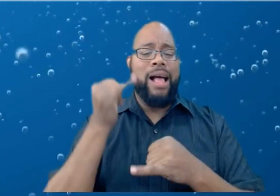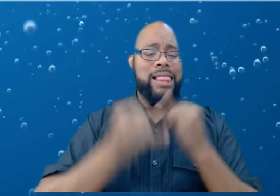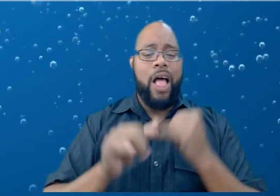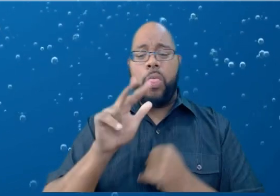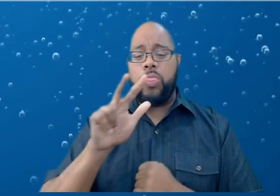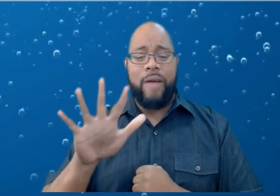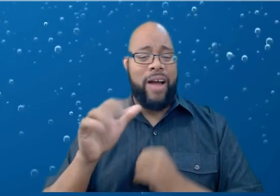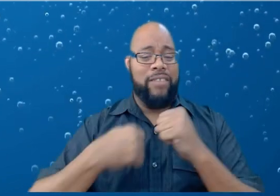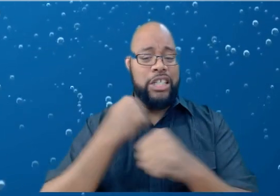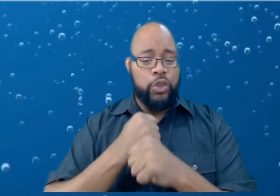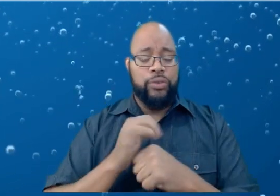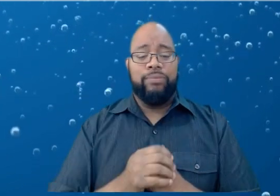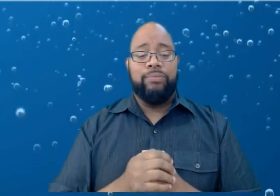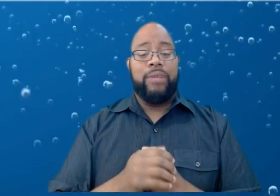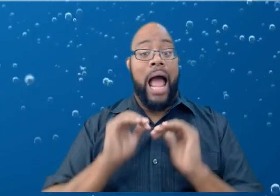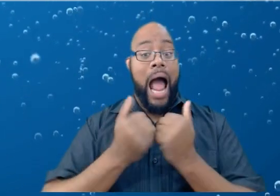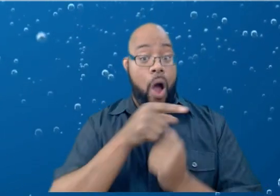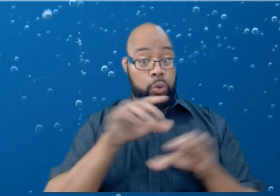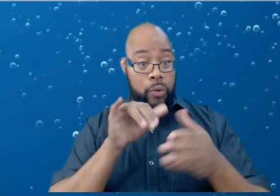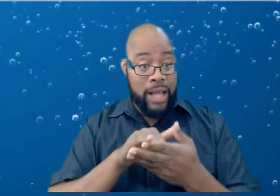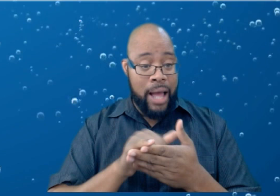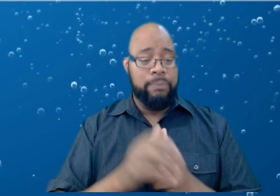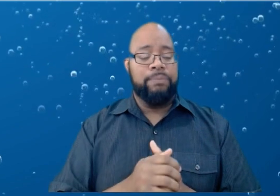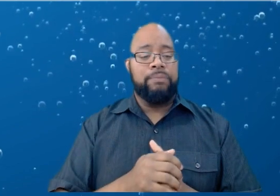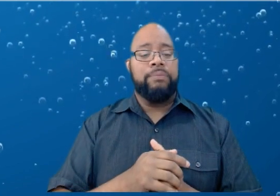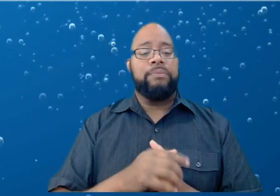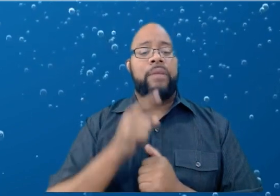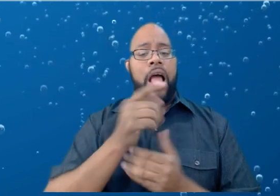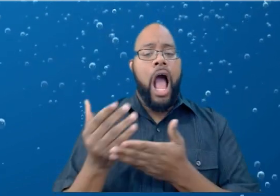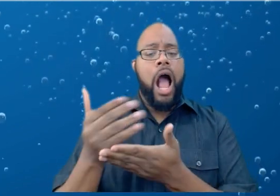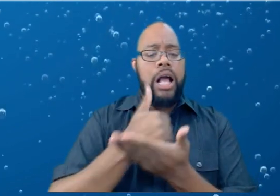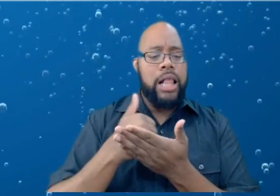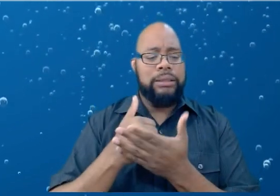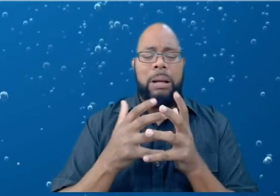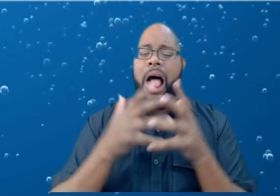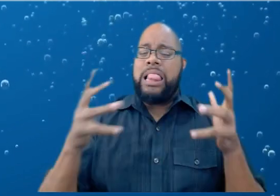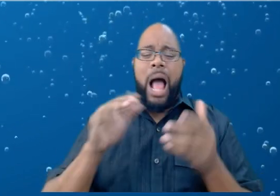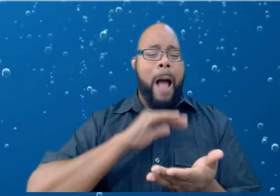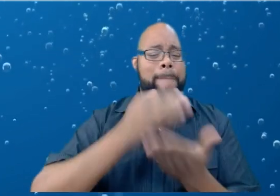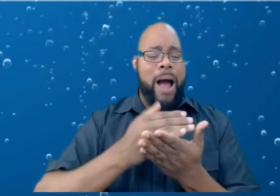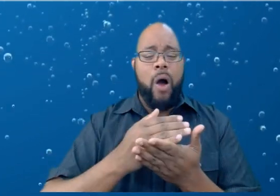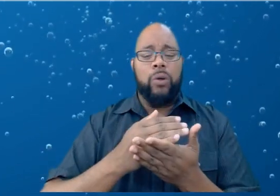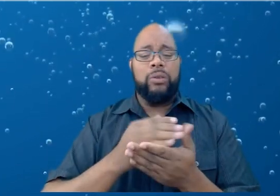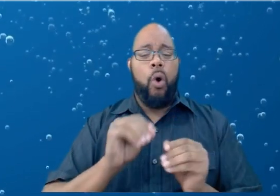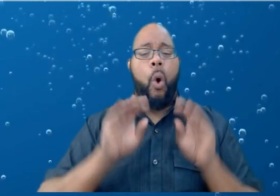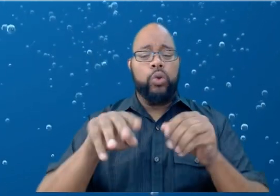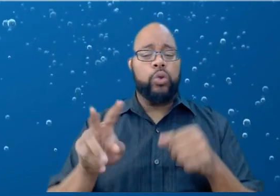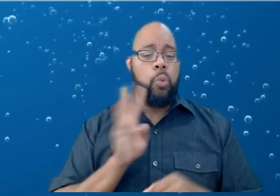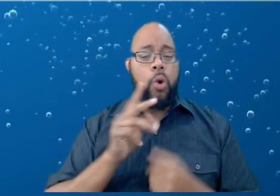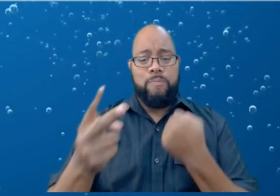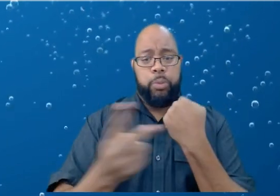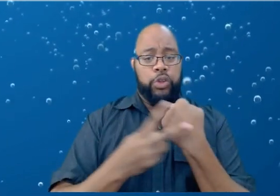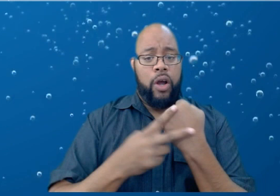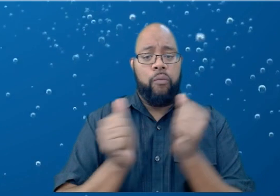collected over the past 35 years. The way that they do that is they collect massive amounts of seawater.